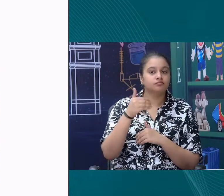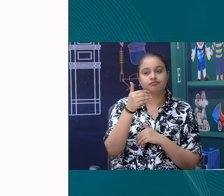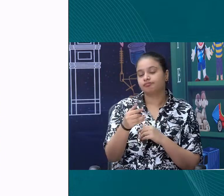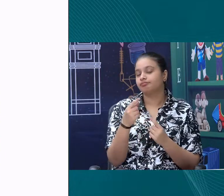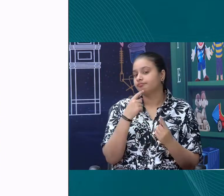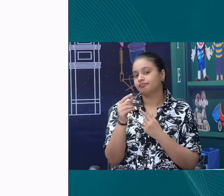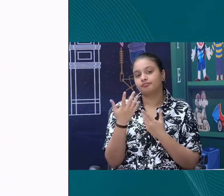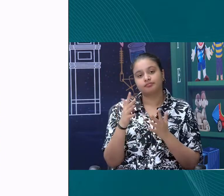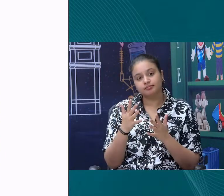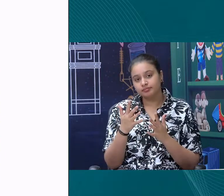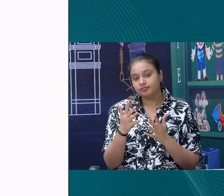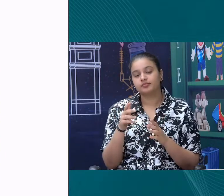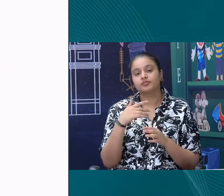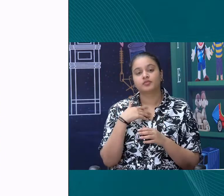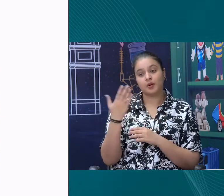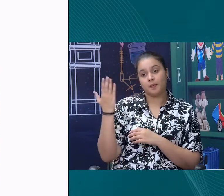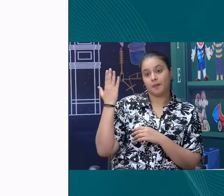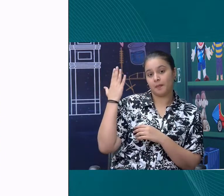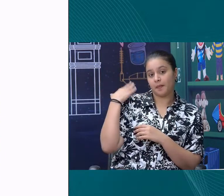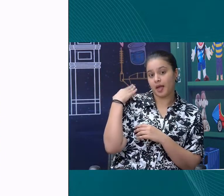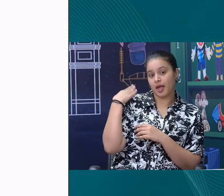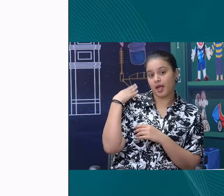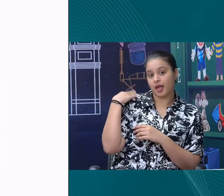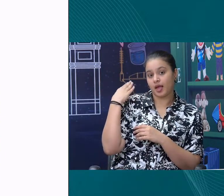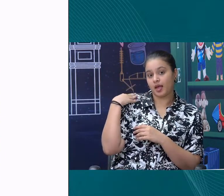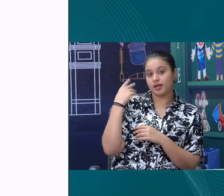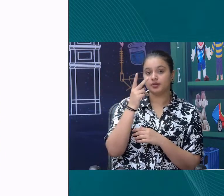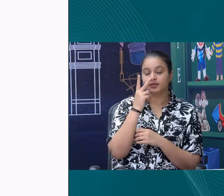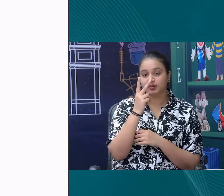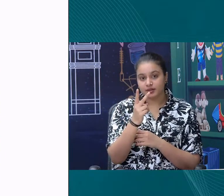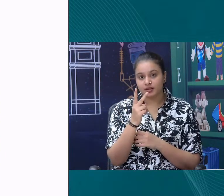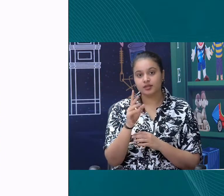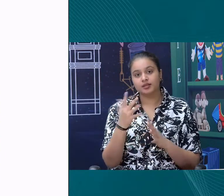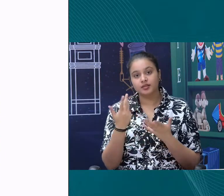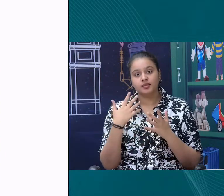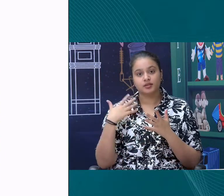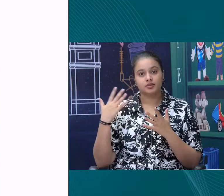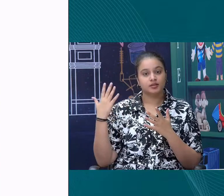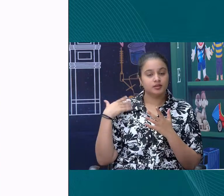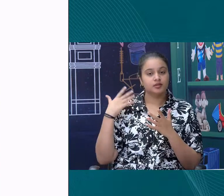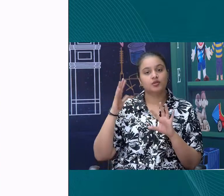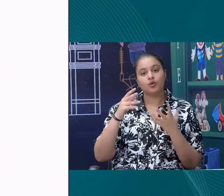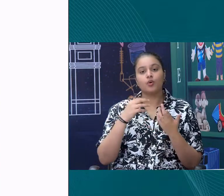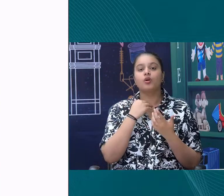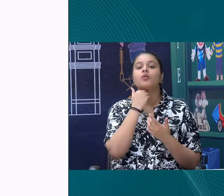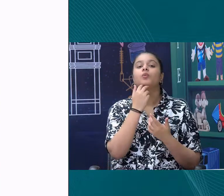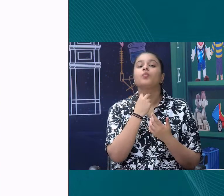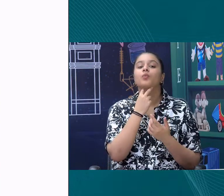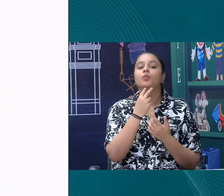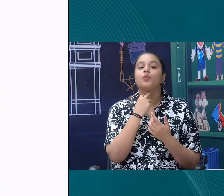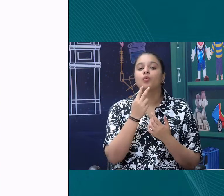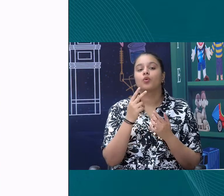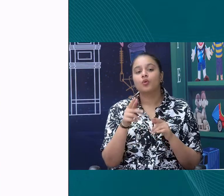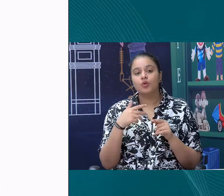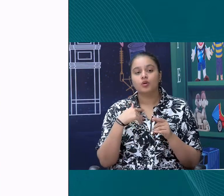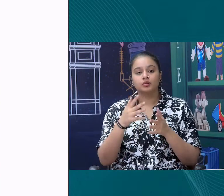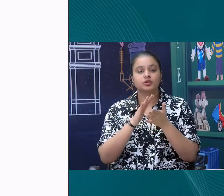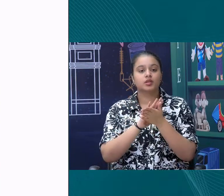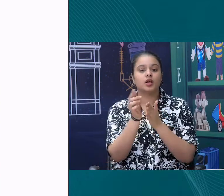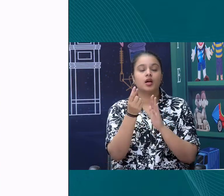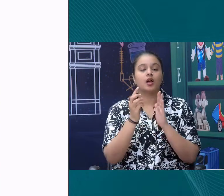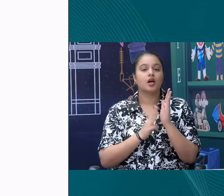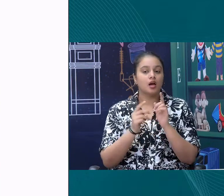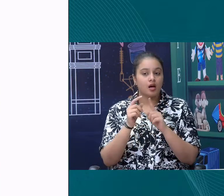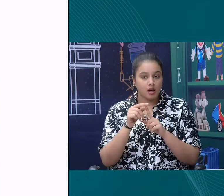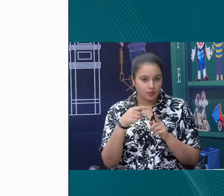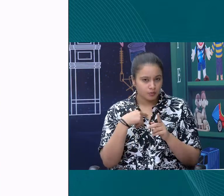said it than he saw his back that he was so proud of puffing up into a great big hump.